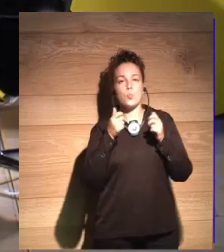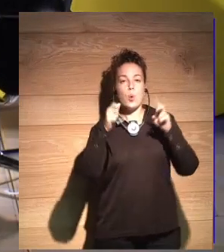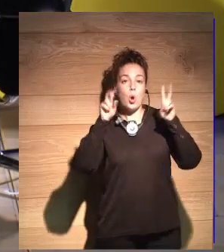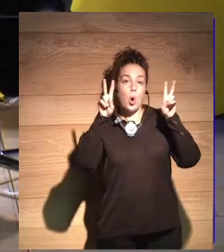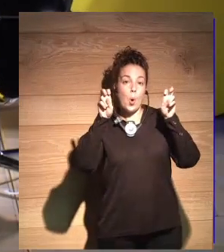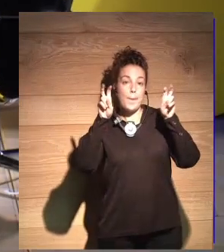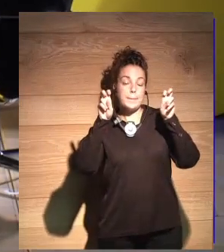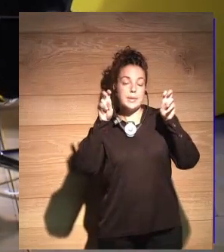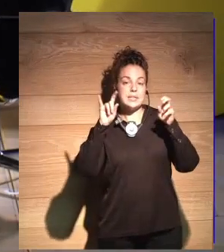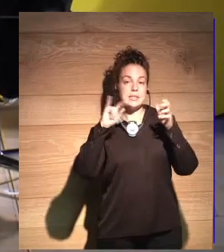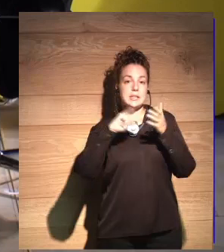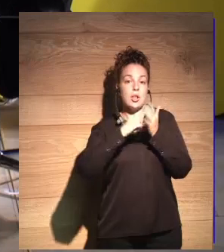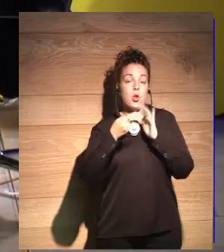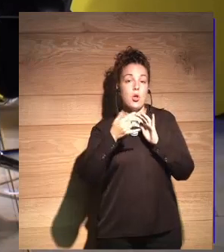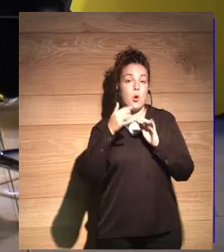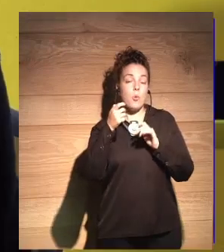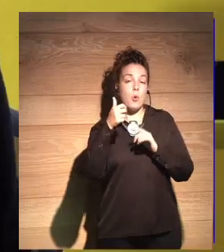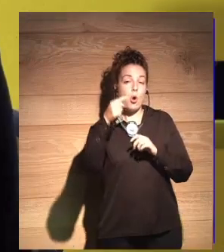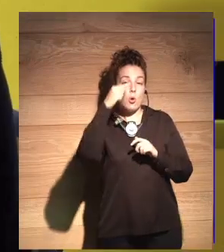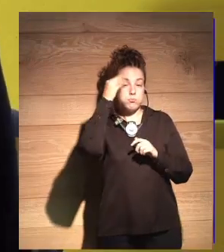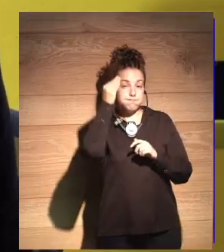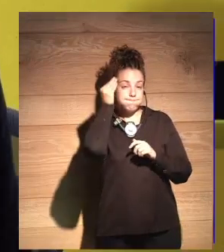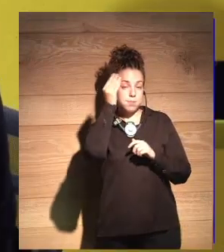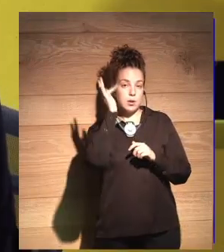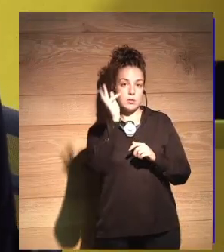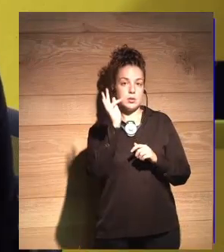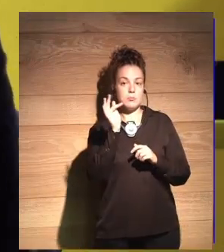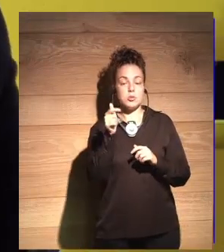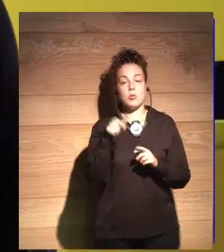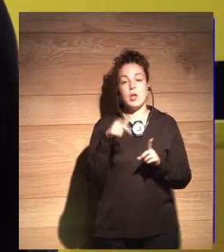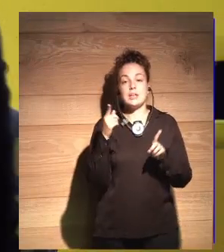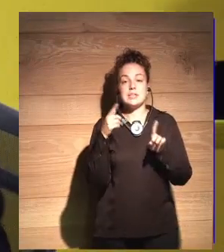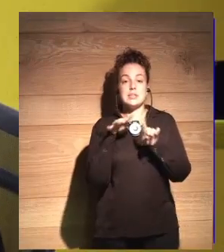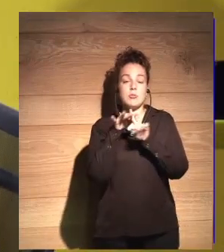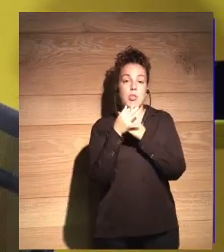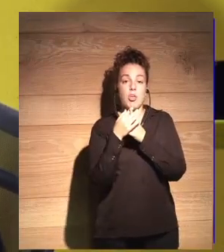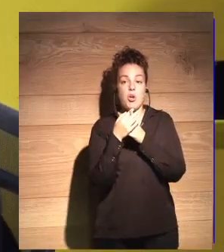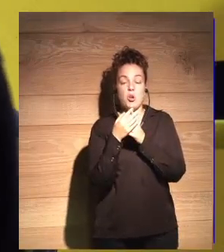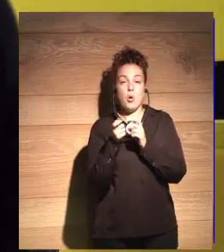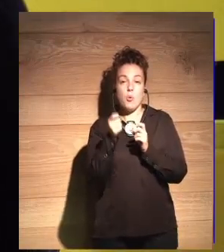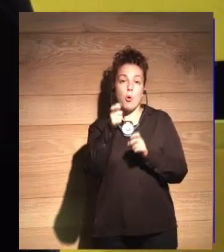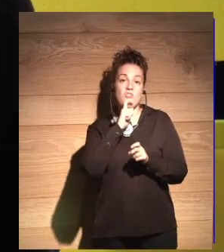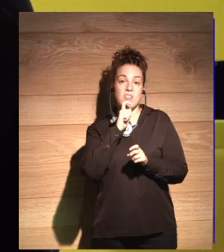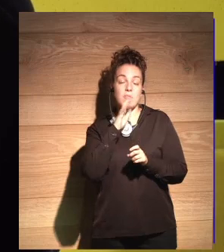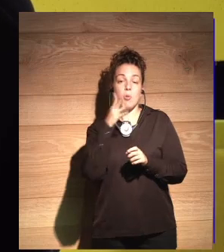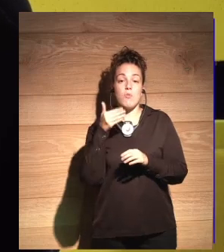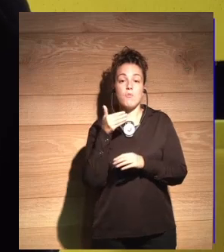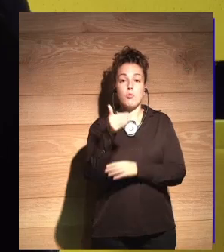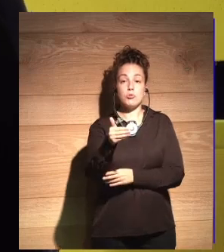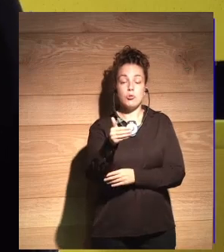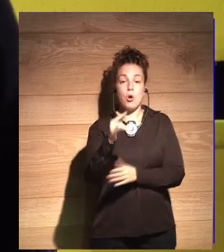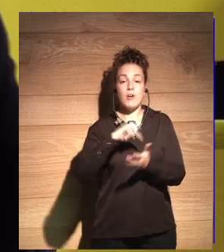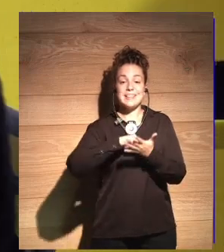built which is very optimistic from a technological perspective, and perhaps it leads us to a dystopia. And it is that in the